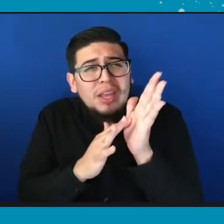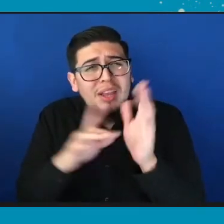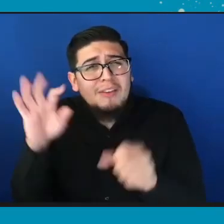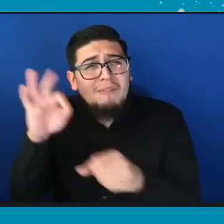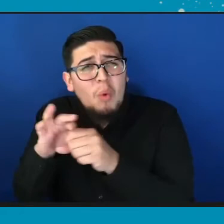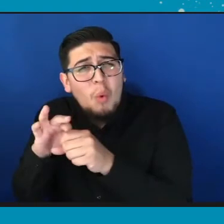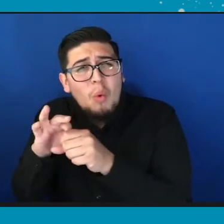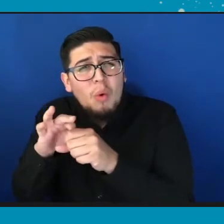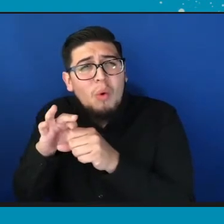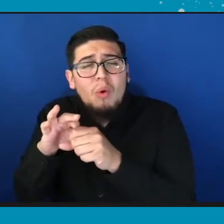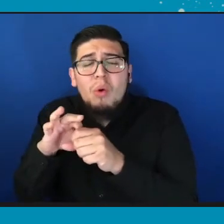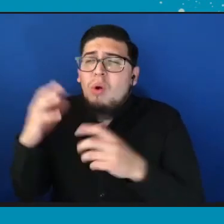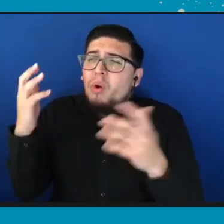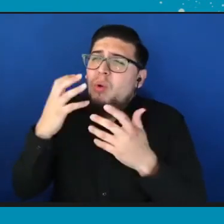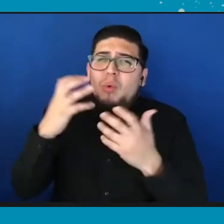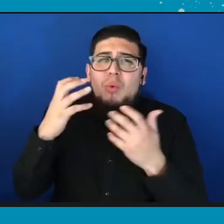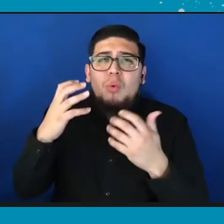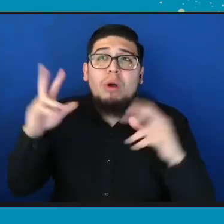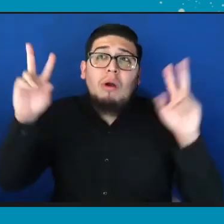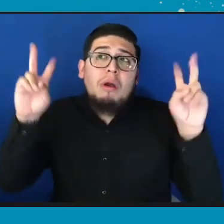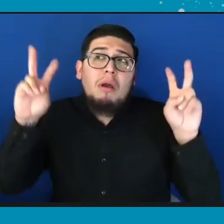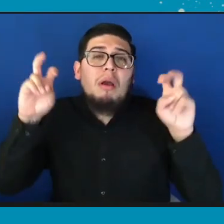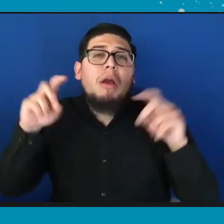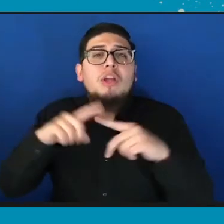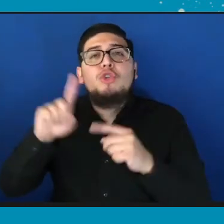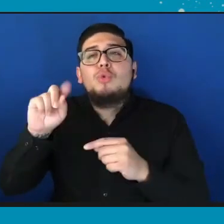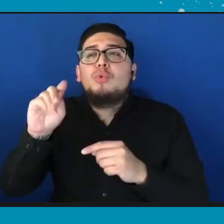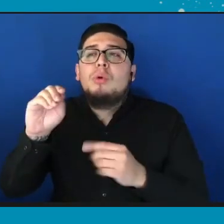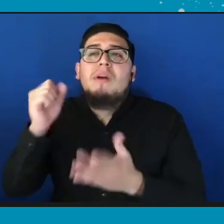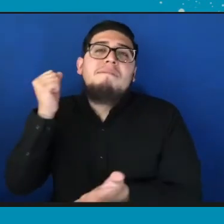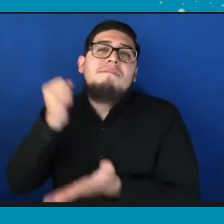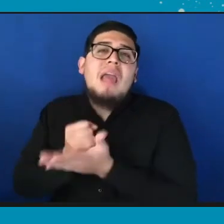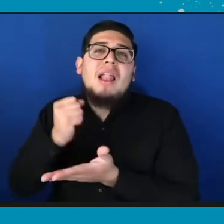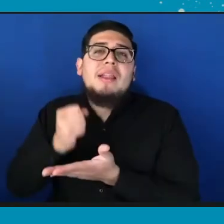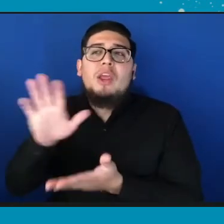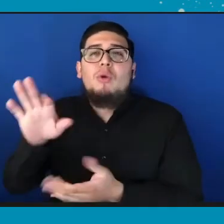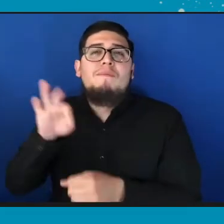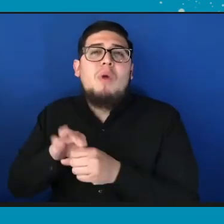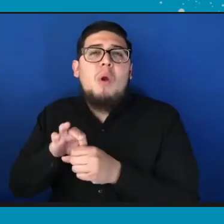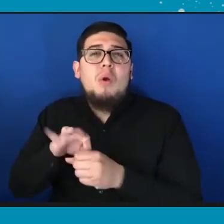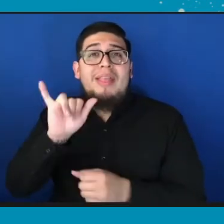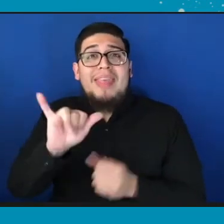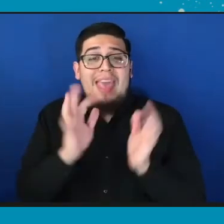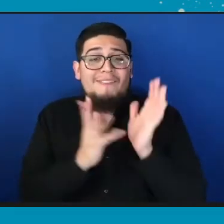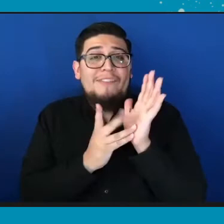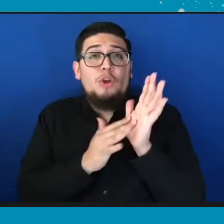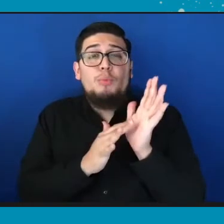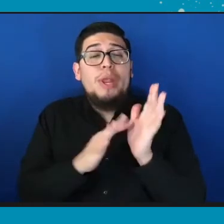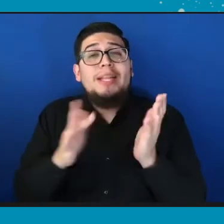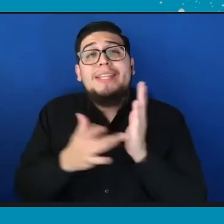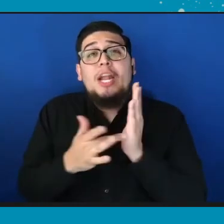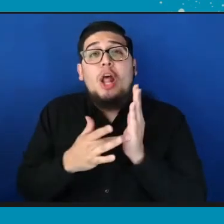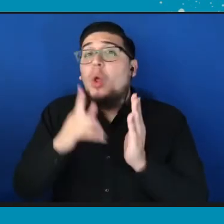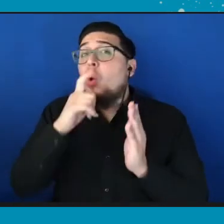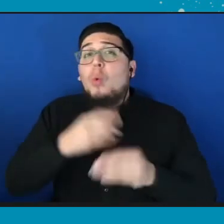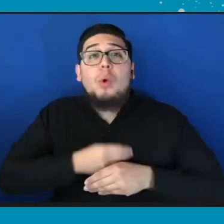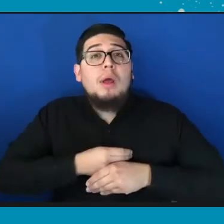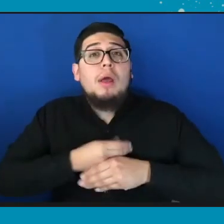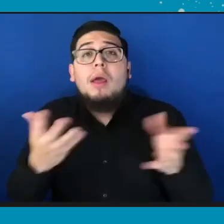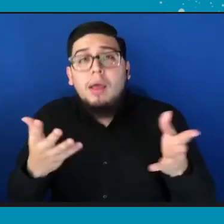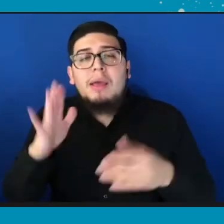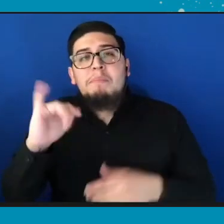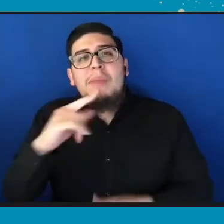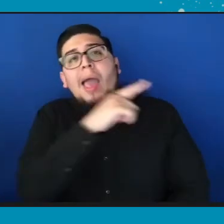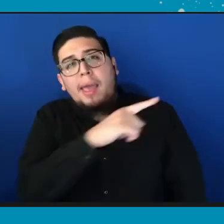fingerprint voters to quote unquote validate those voters. And that fingerprint technology would be administered by the Tennessee Bureau of